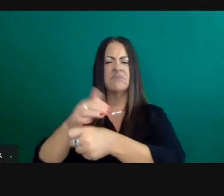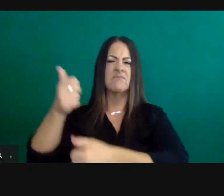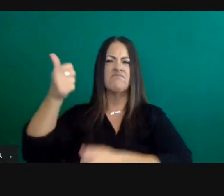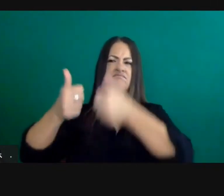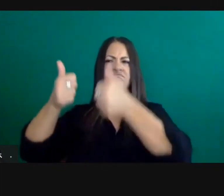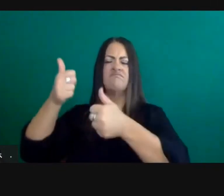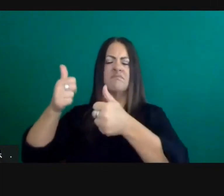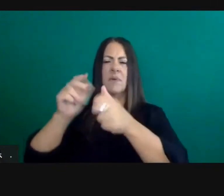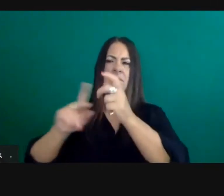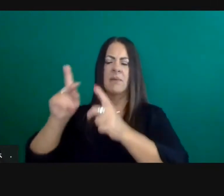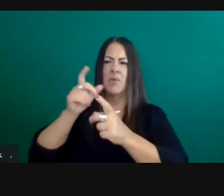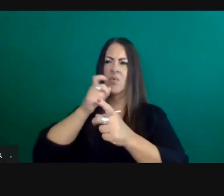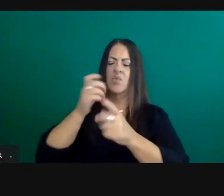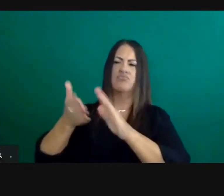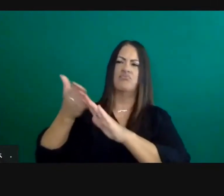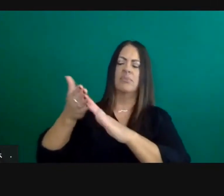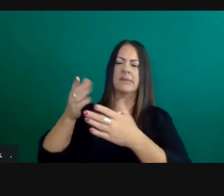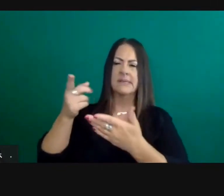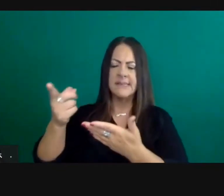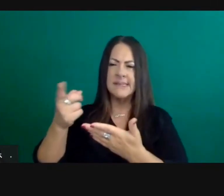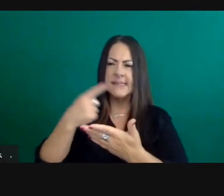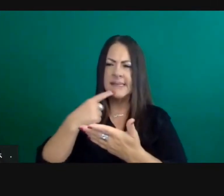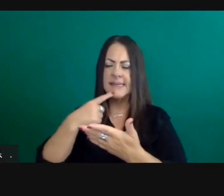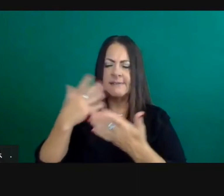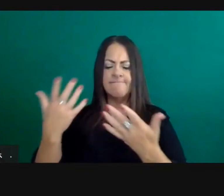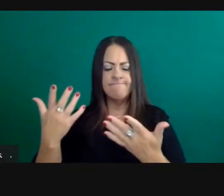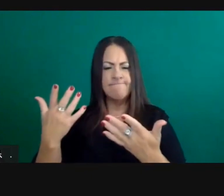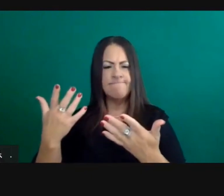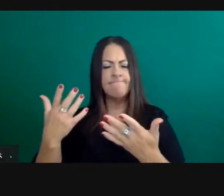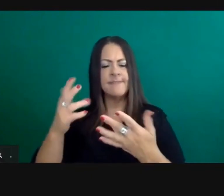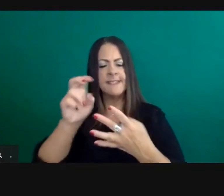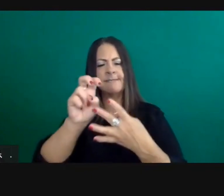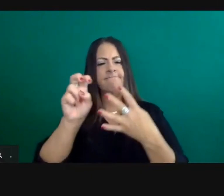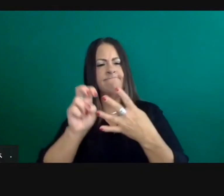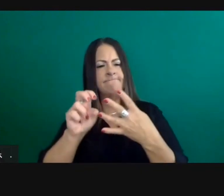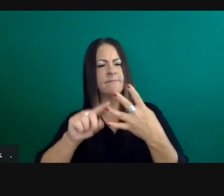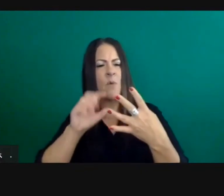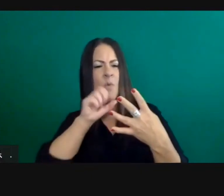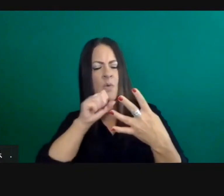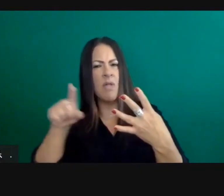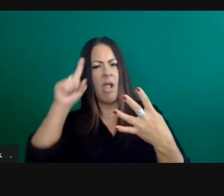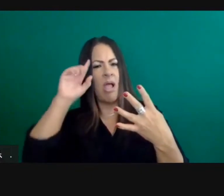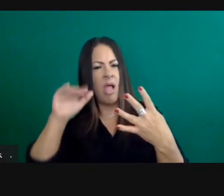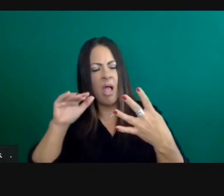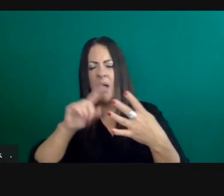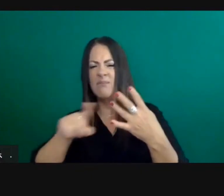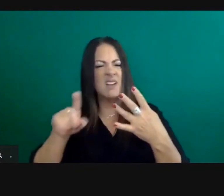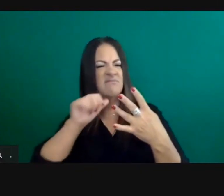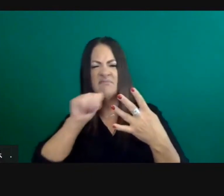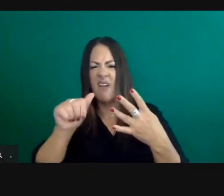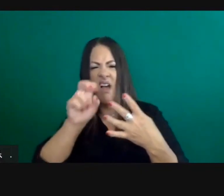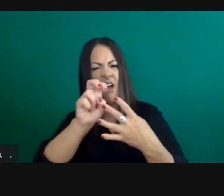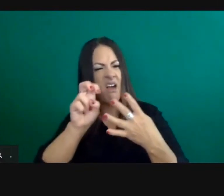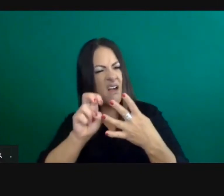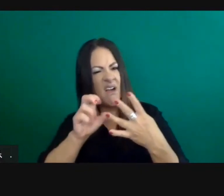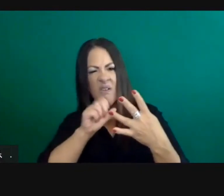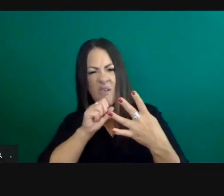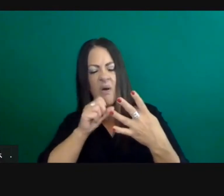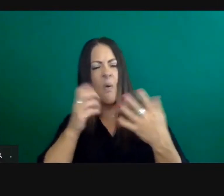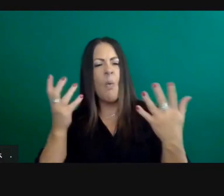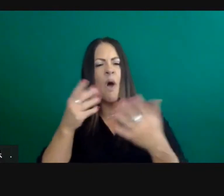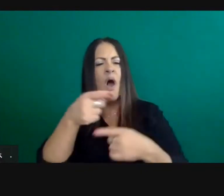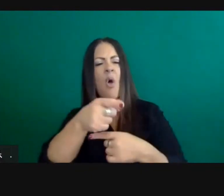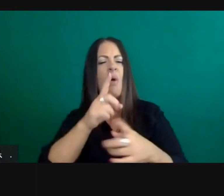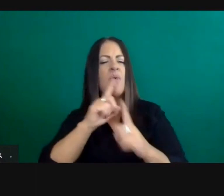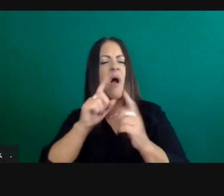move and the county would move into the orange tier. That doesn't appear to have happened today. What do those conversations look like?